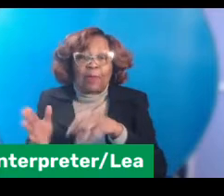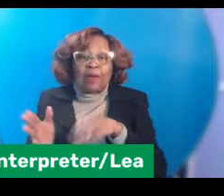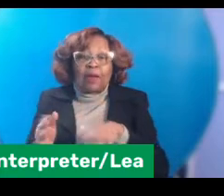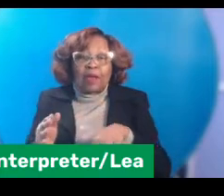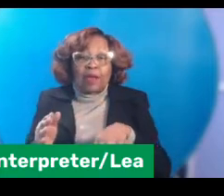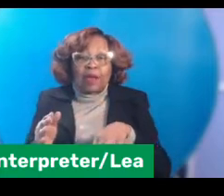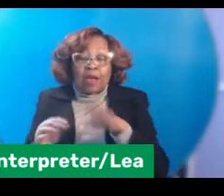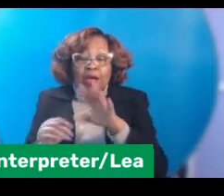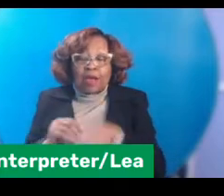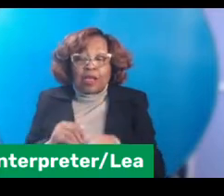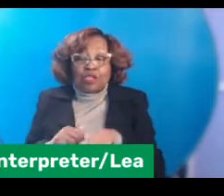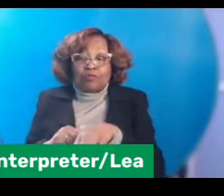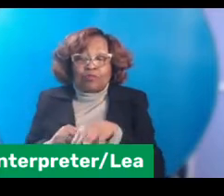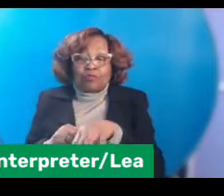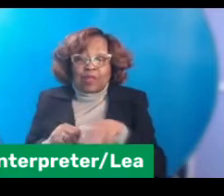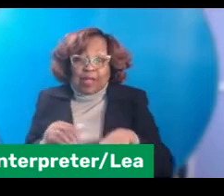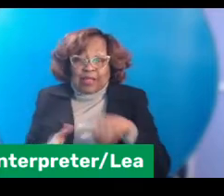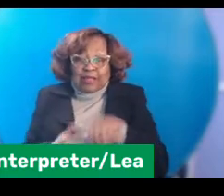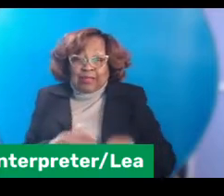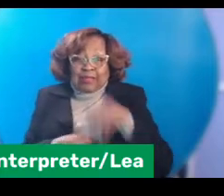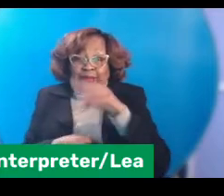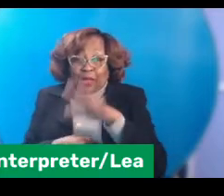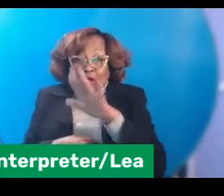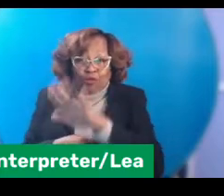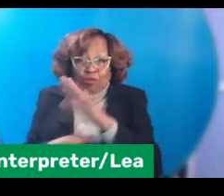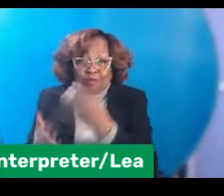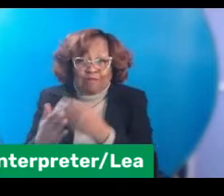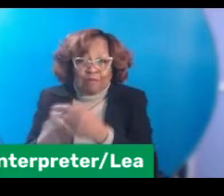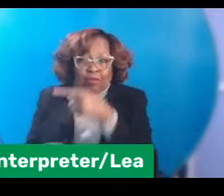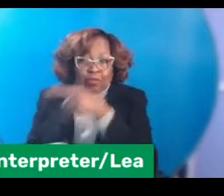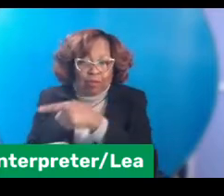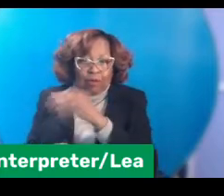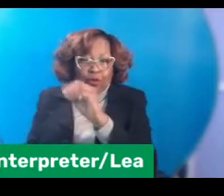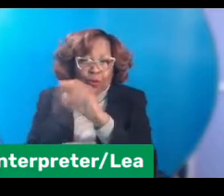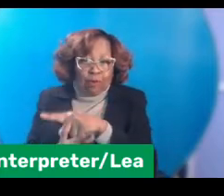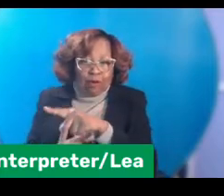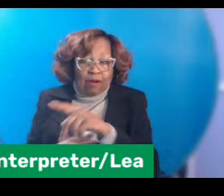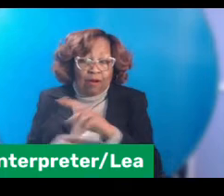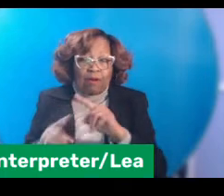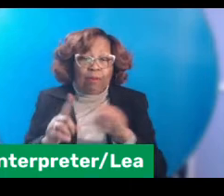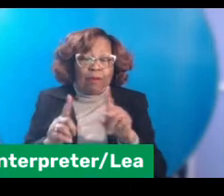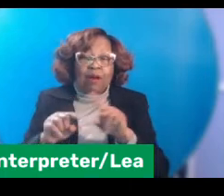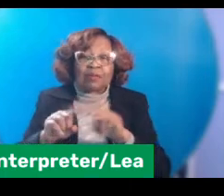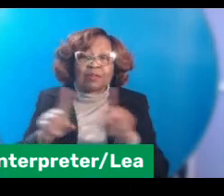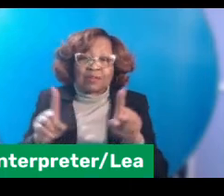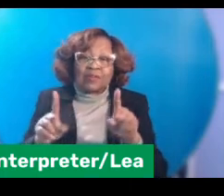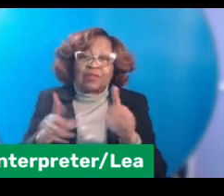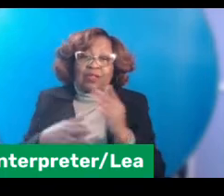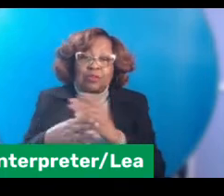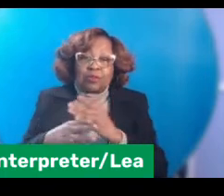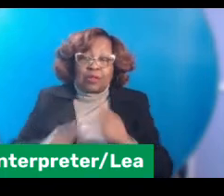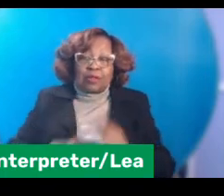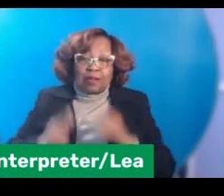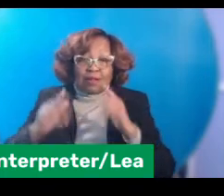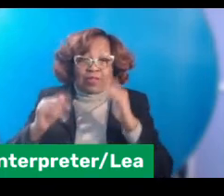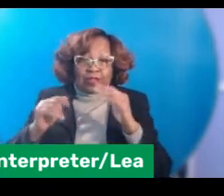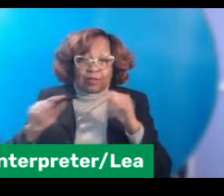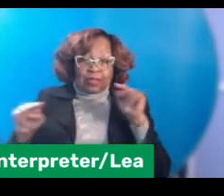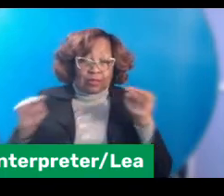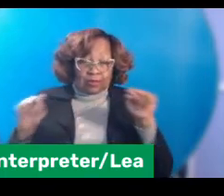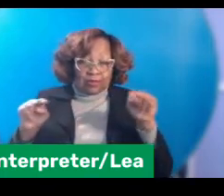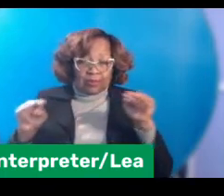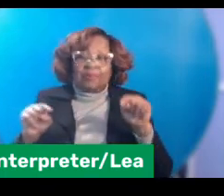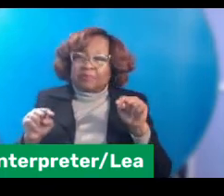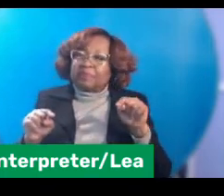85% of their disposable income in Oak Park. Meanwhile, the difference in life expectancy between the 2 communities is